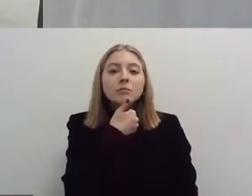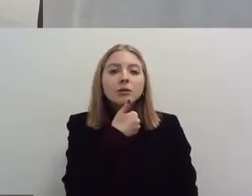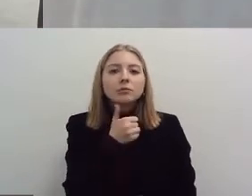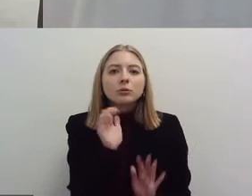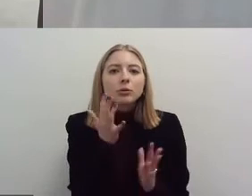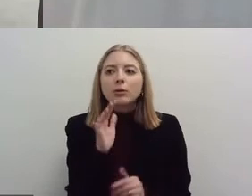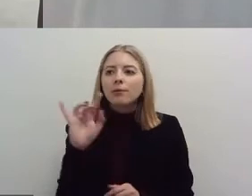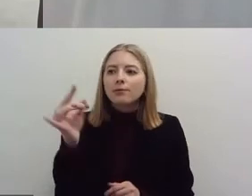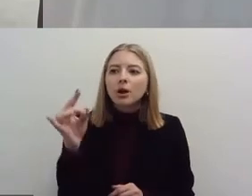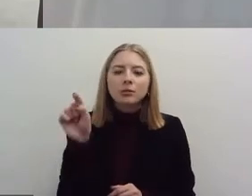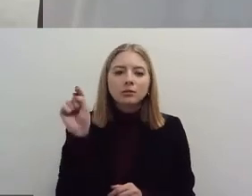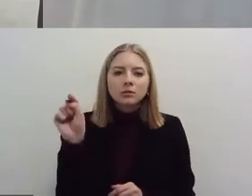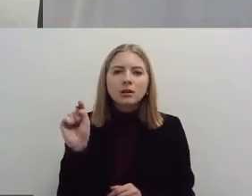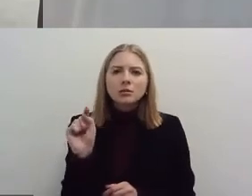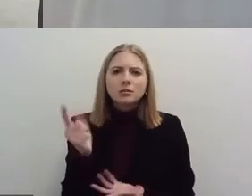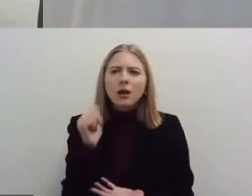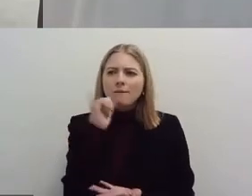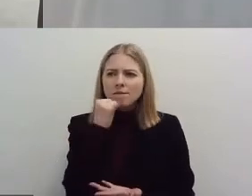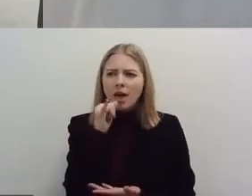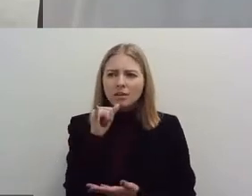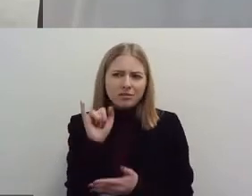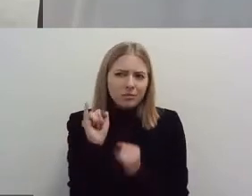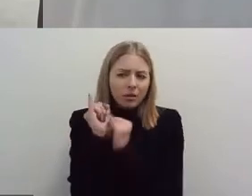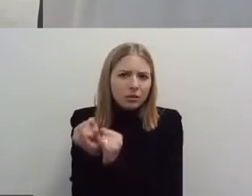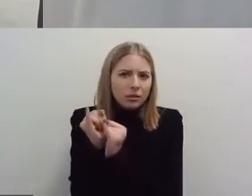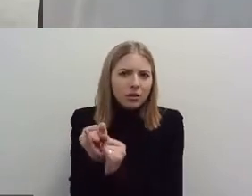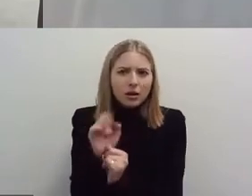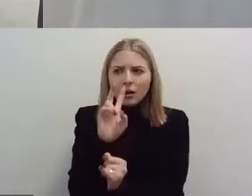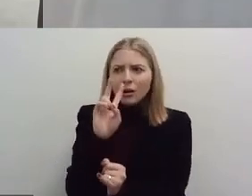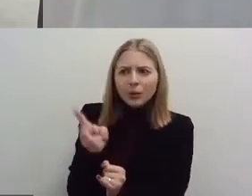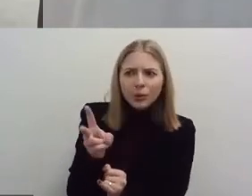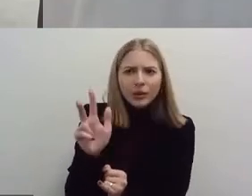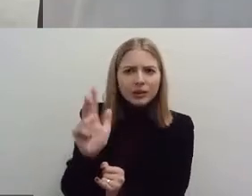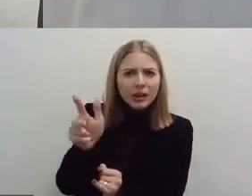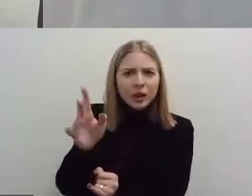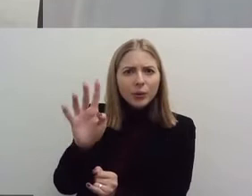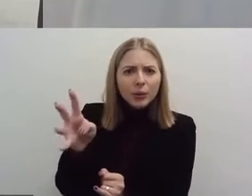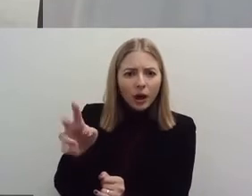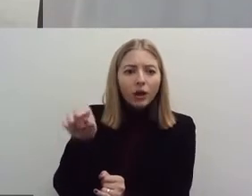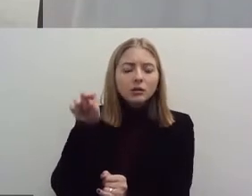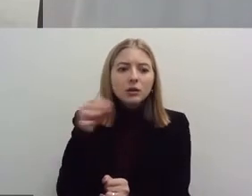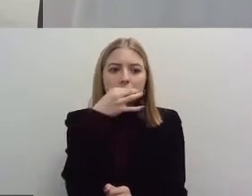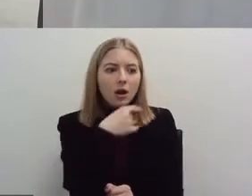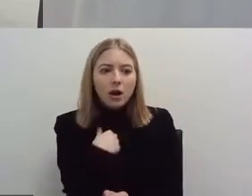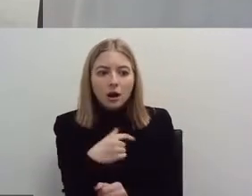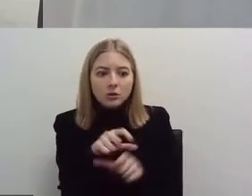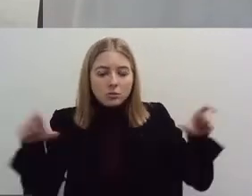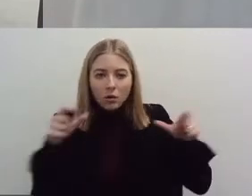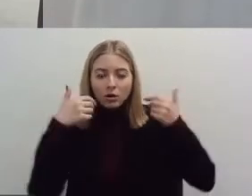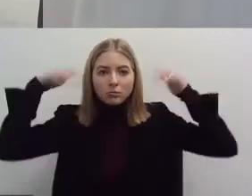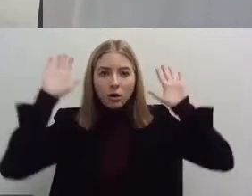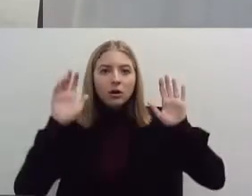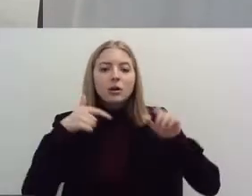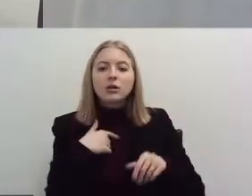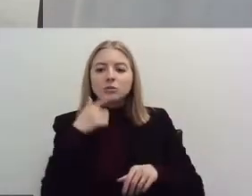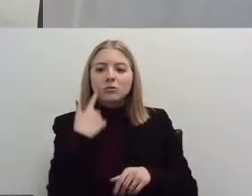being built up on these grades. It's being built up on your exams, on your results, on these. You just sit